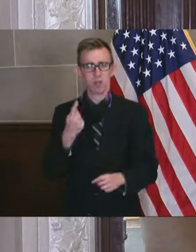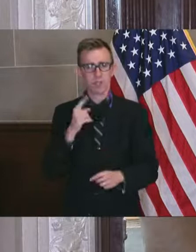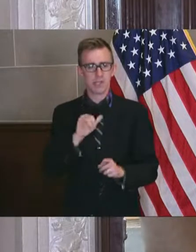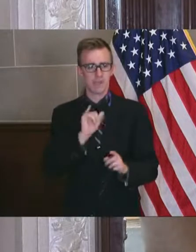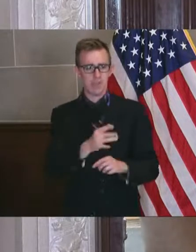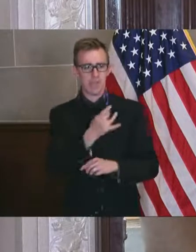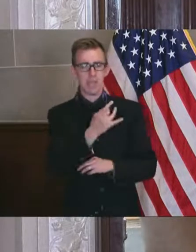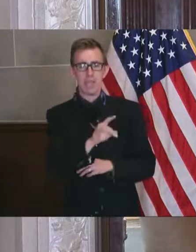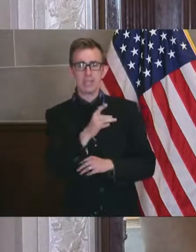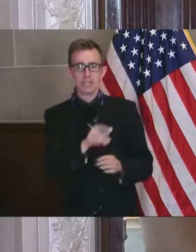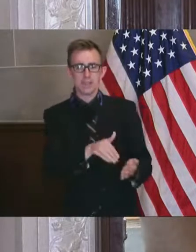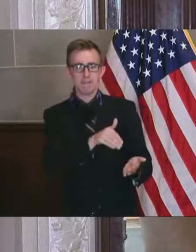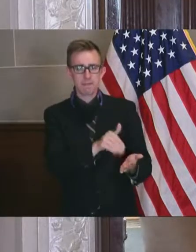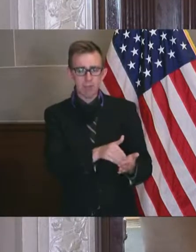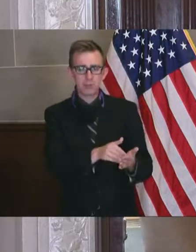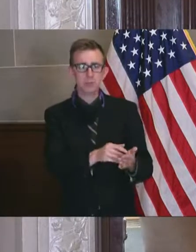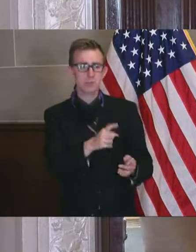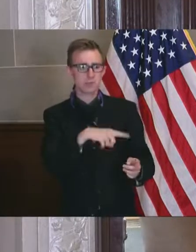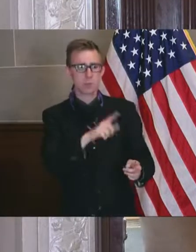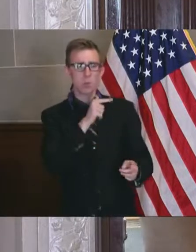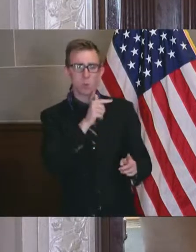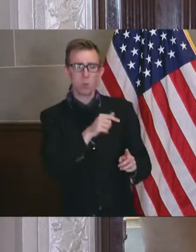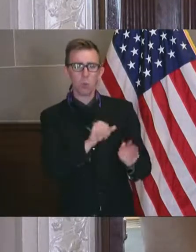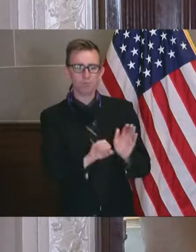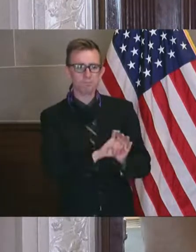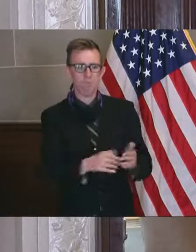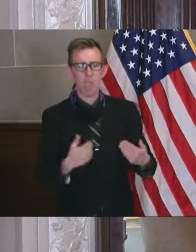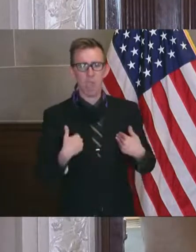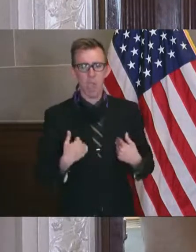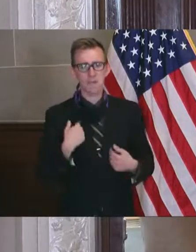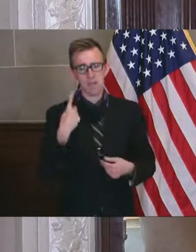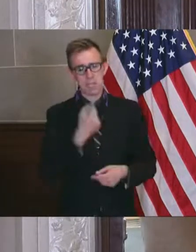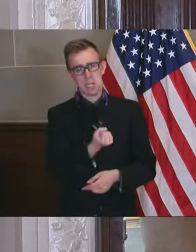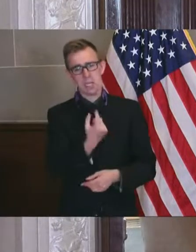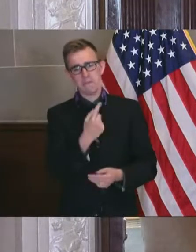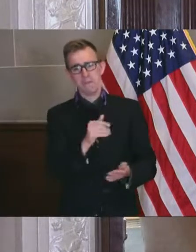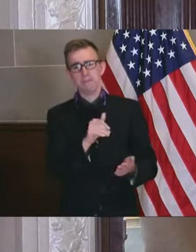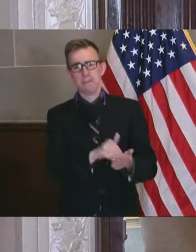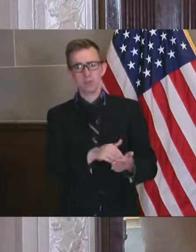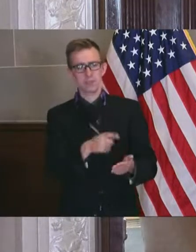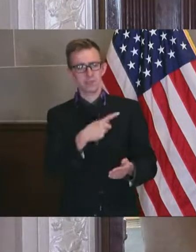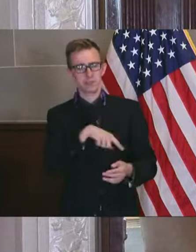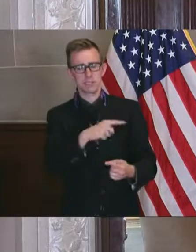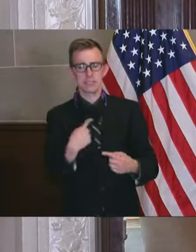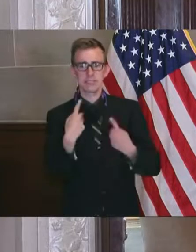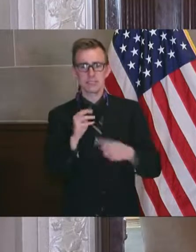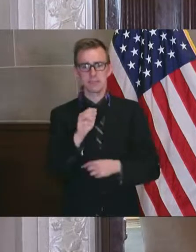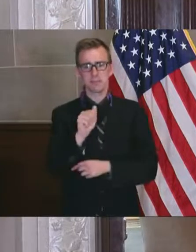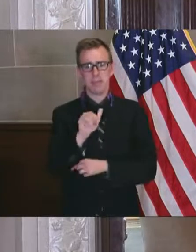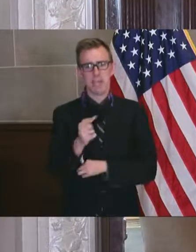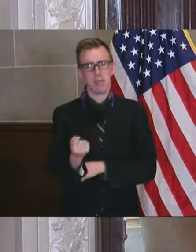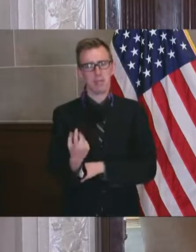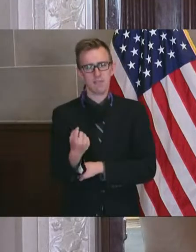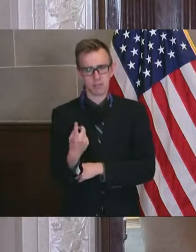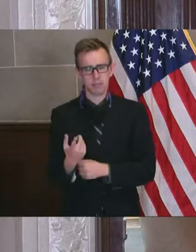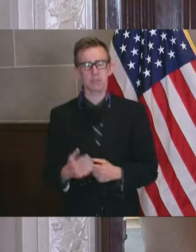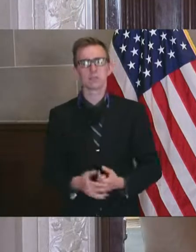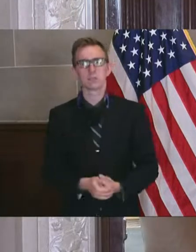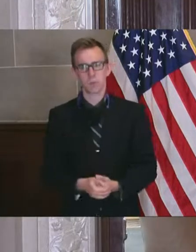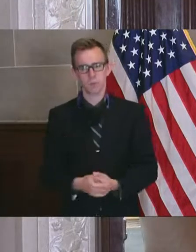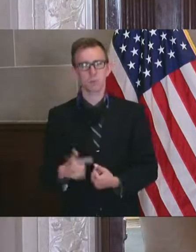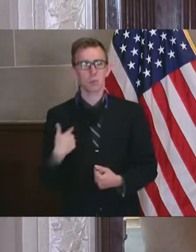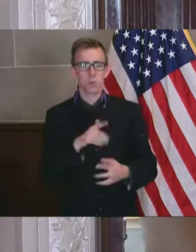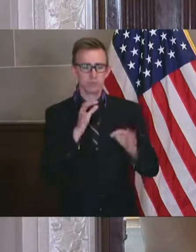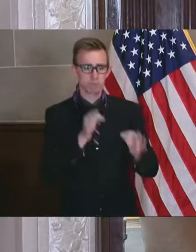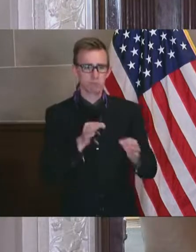the 18,000 or so that have been positive, I think 11,000 of those are since May 11th. And when we were making